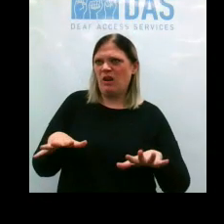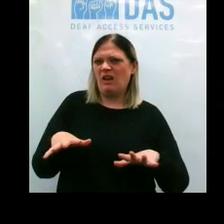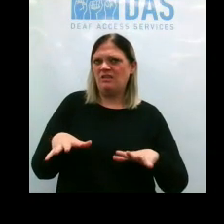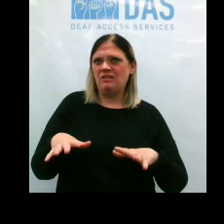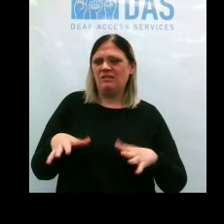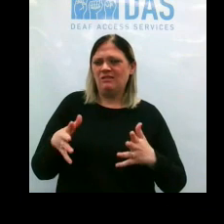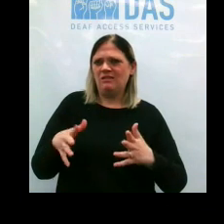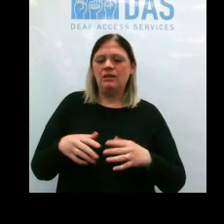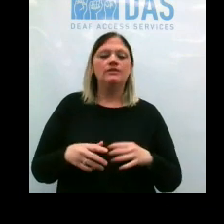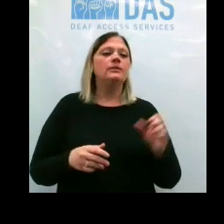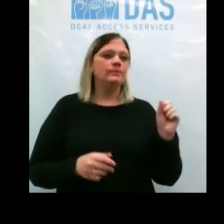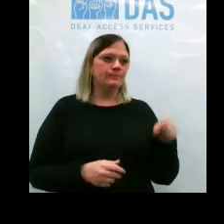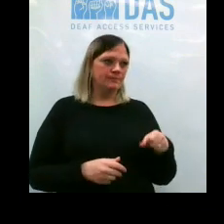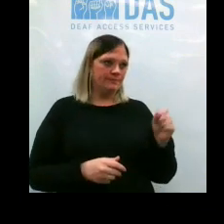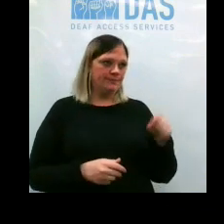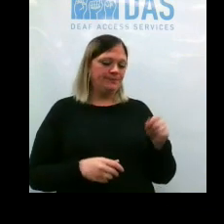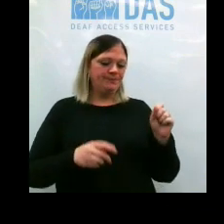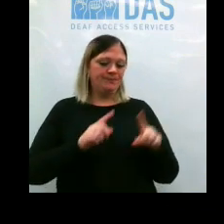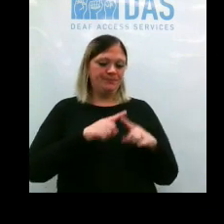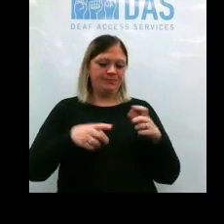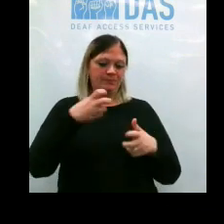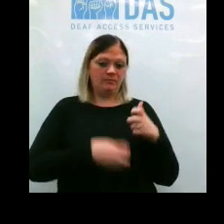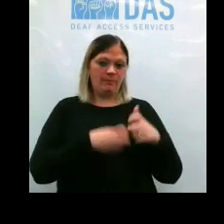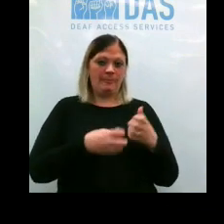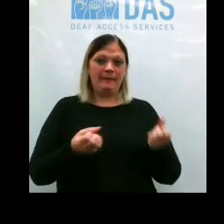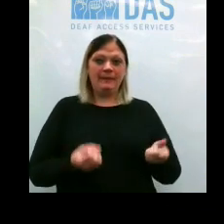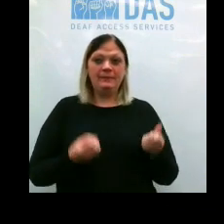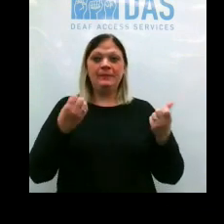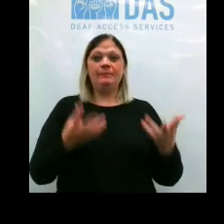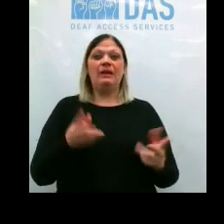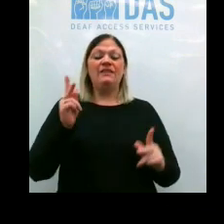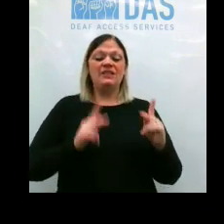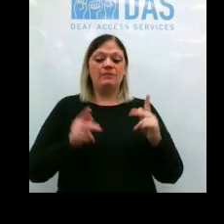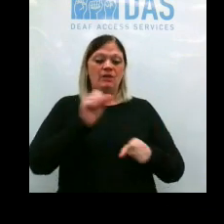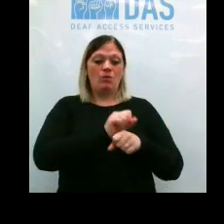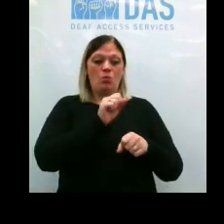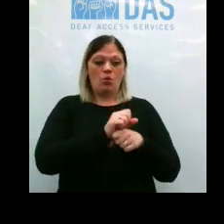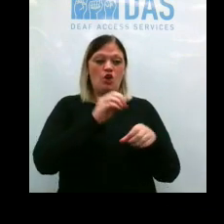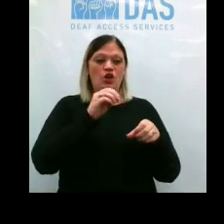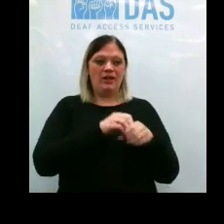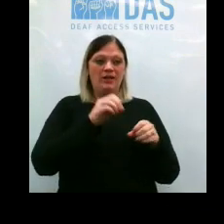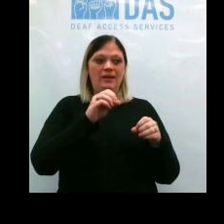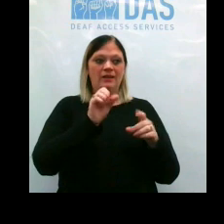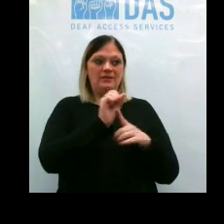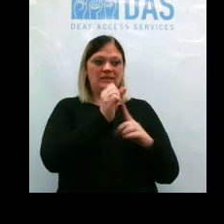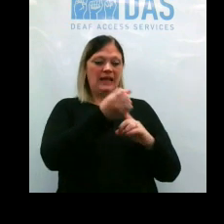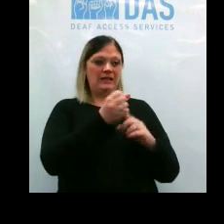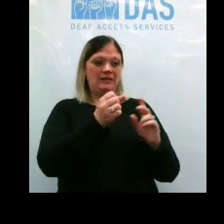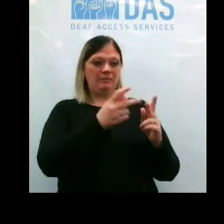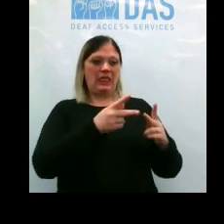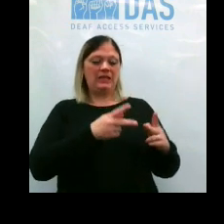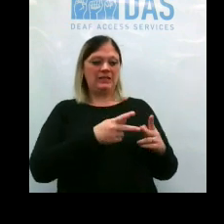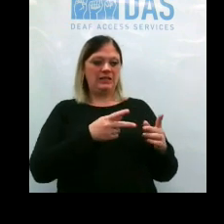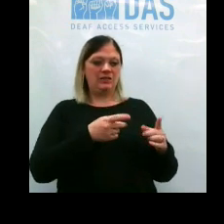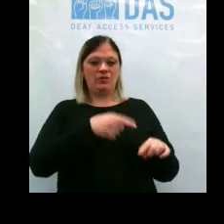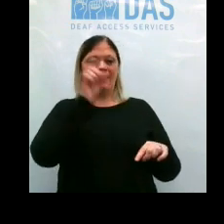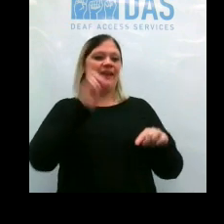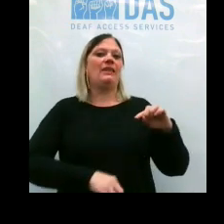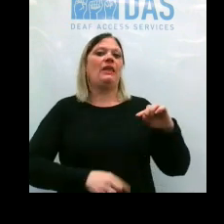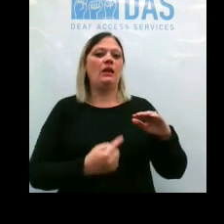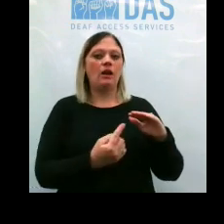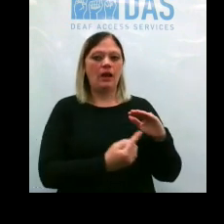Yes, but the problem is many of these individuals work in settings where we cannot have them be